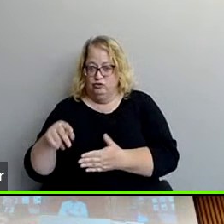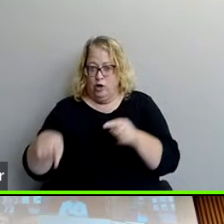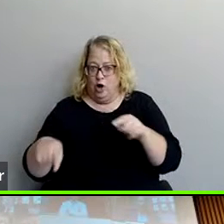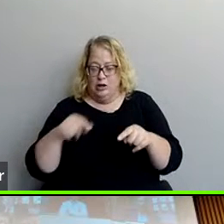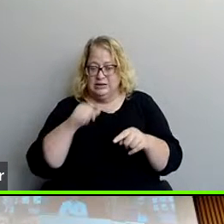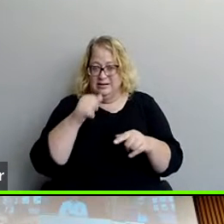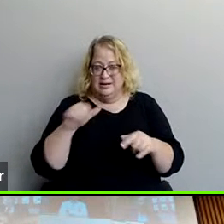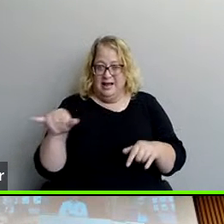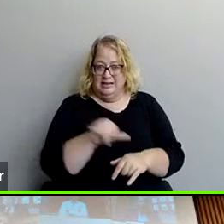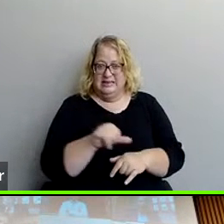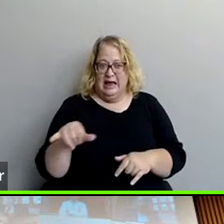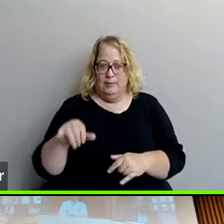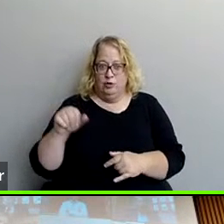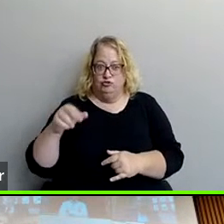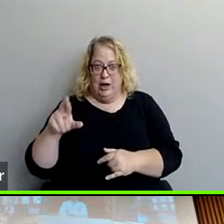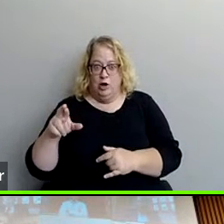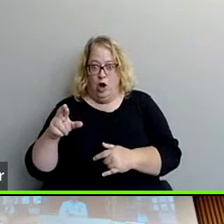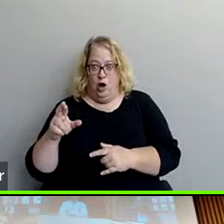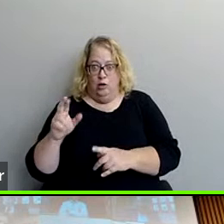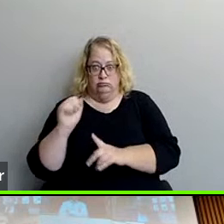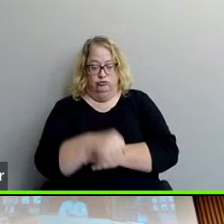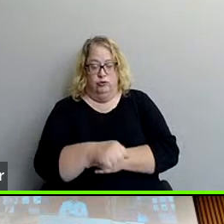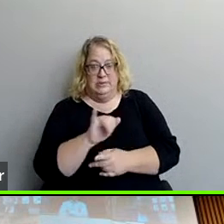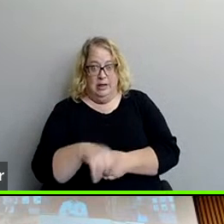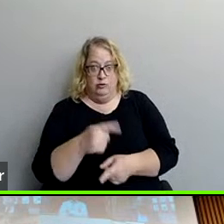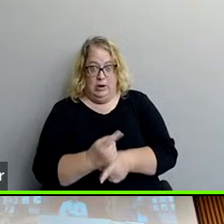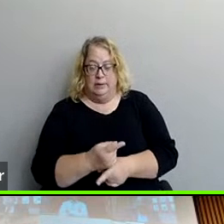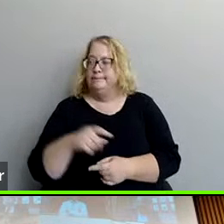JR takes precedence, is that correct? That would be correct.